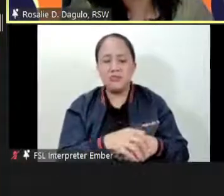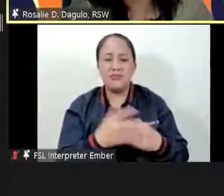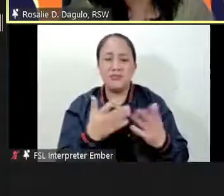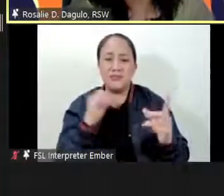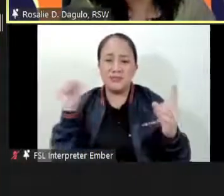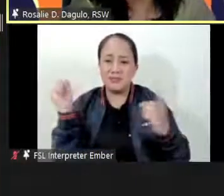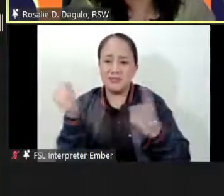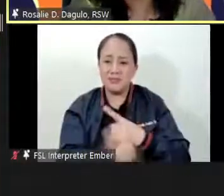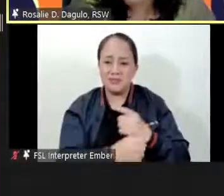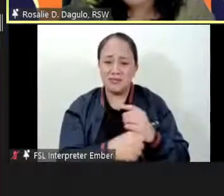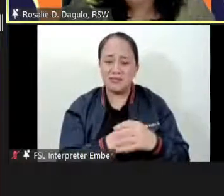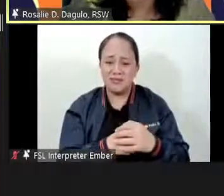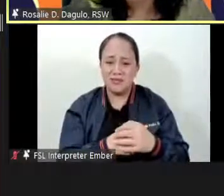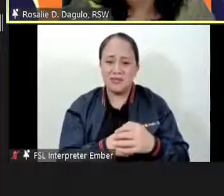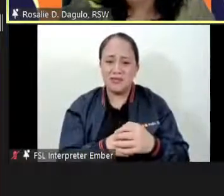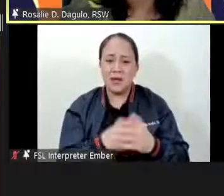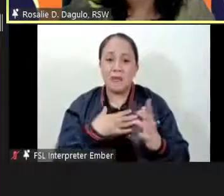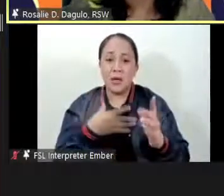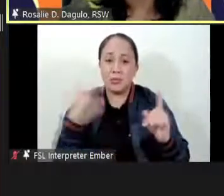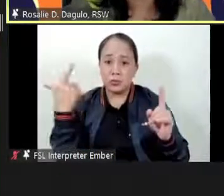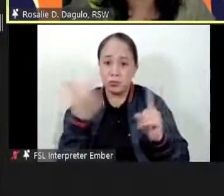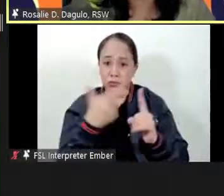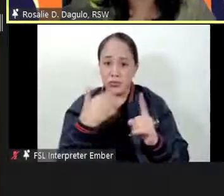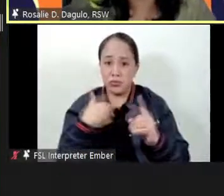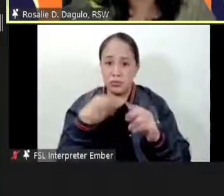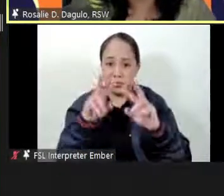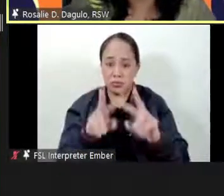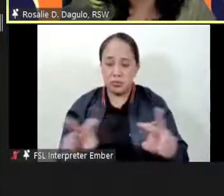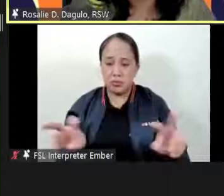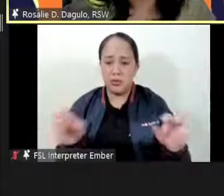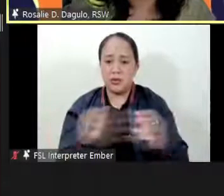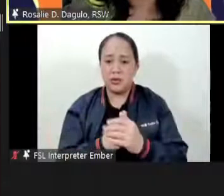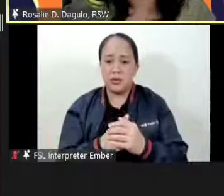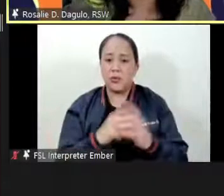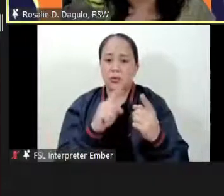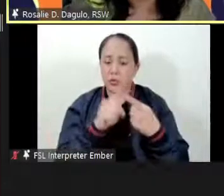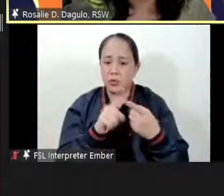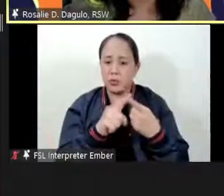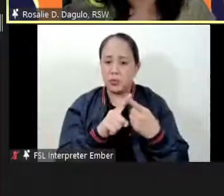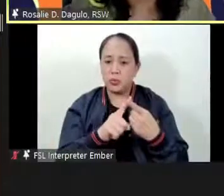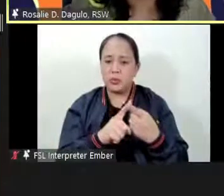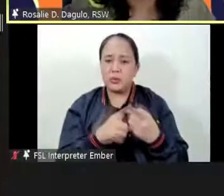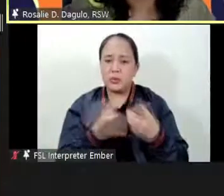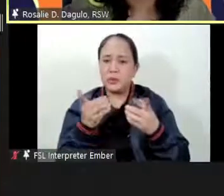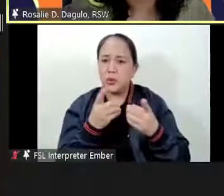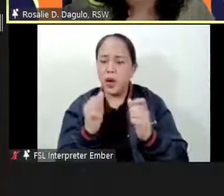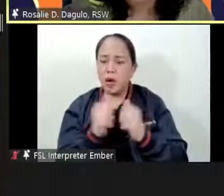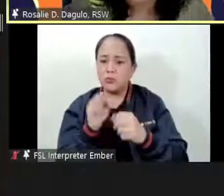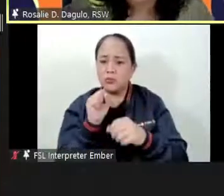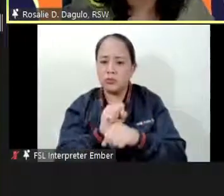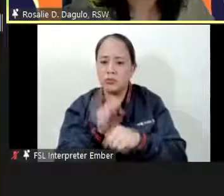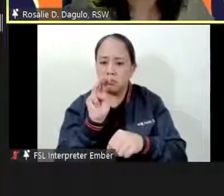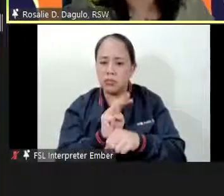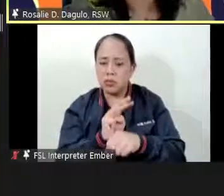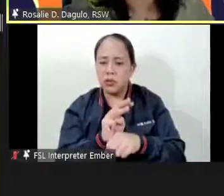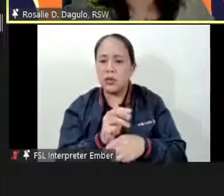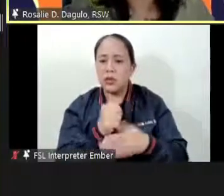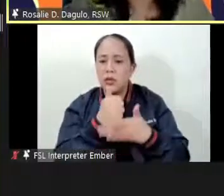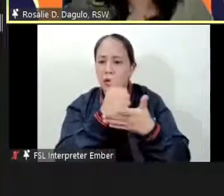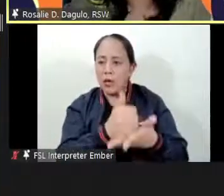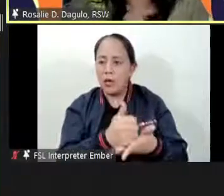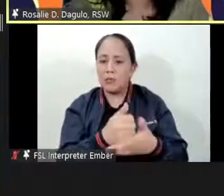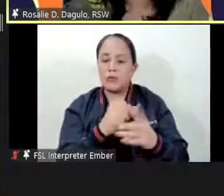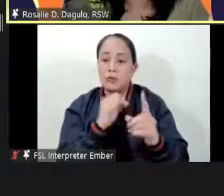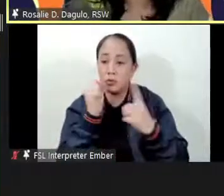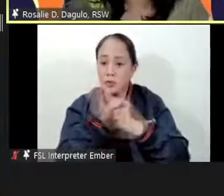scenario, my aims as a researcher is one, to describe how social workers undertake case management